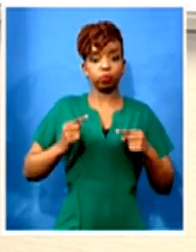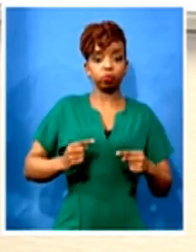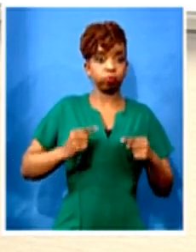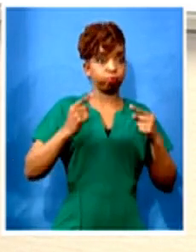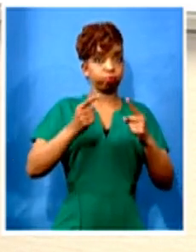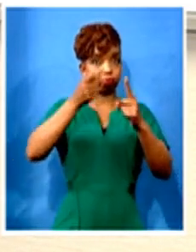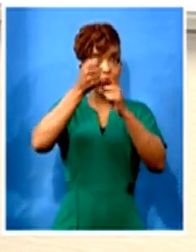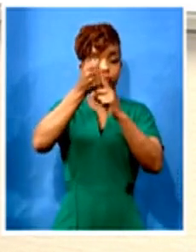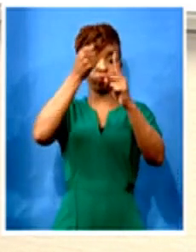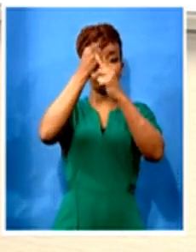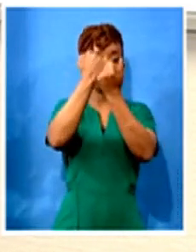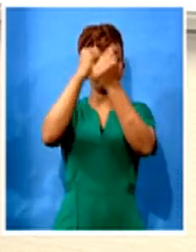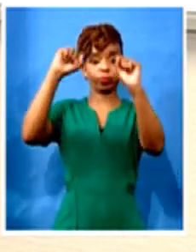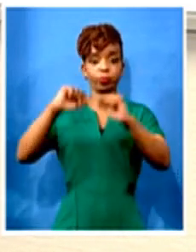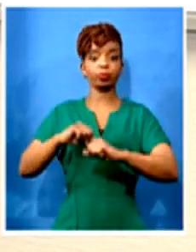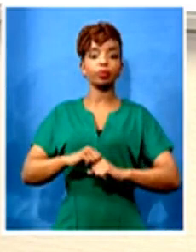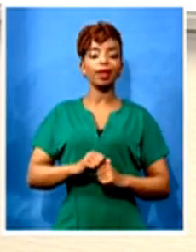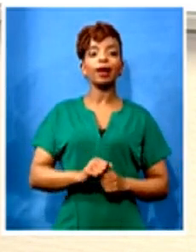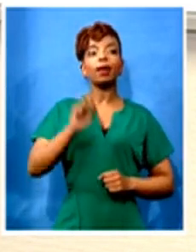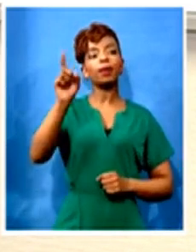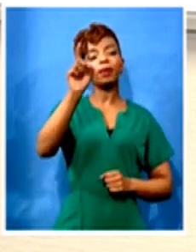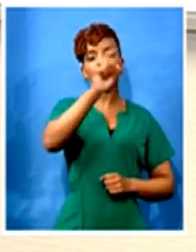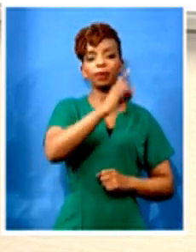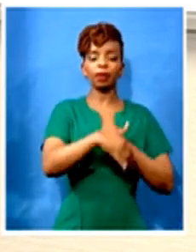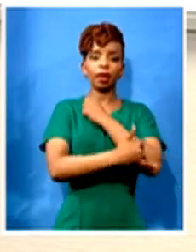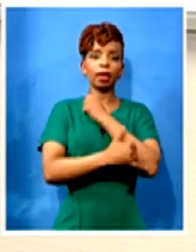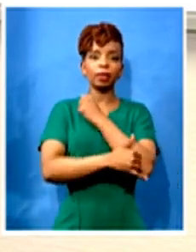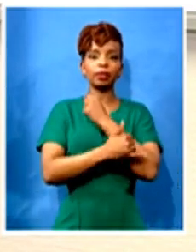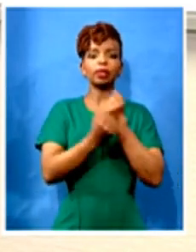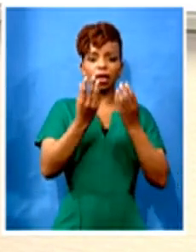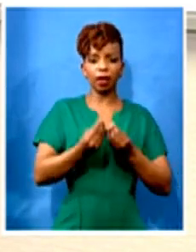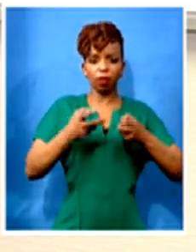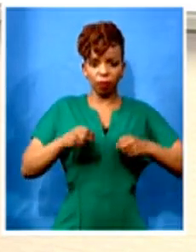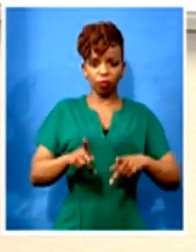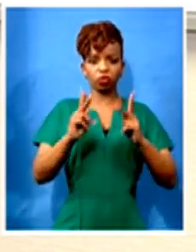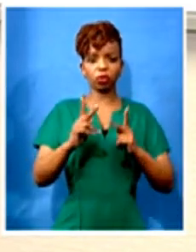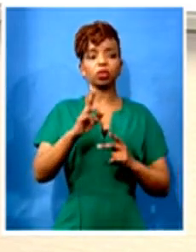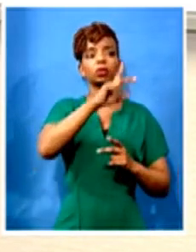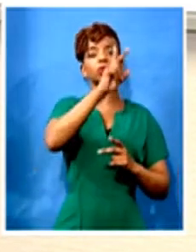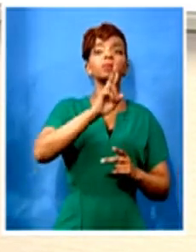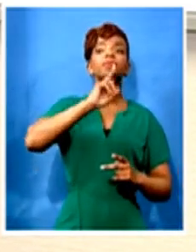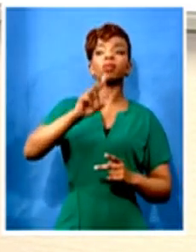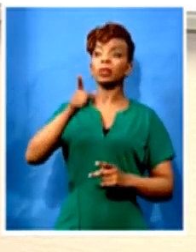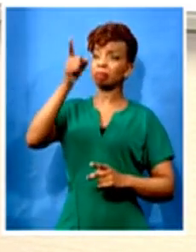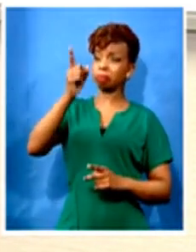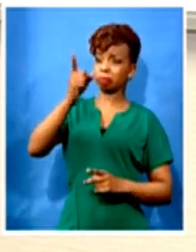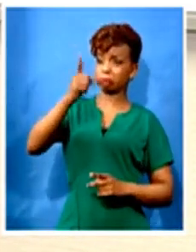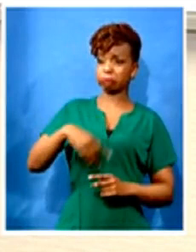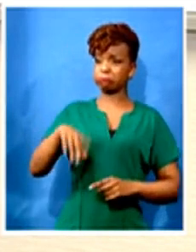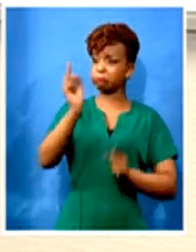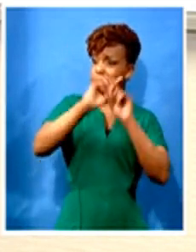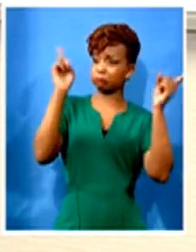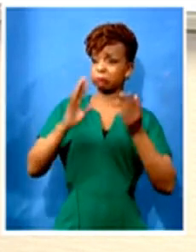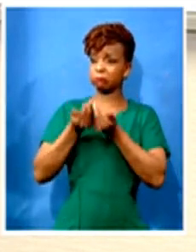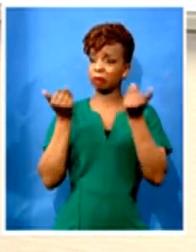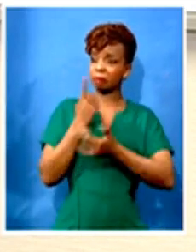actually voice their dissatisfaction with the conduct of the apartheid regime. And as of now, it can be